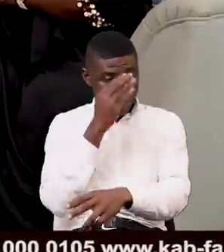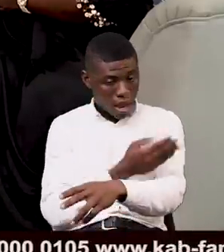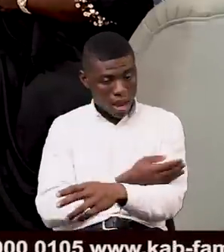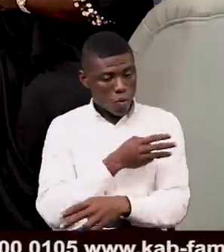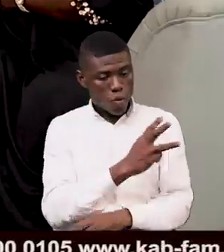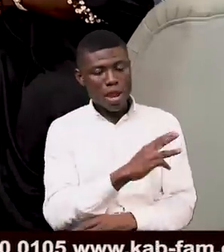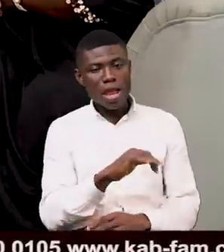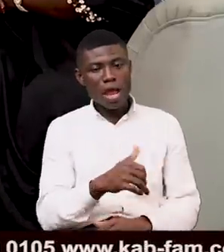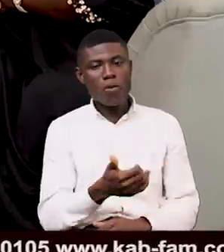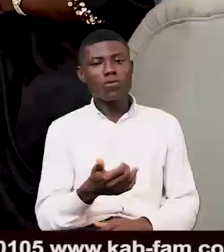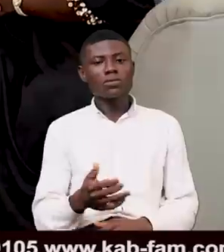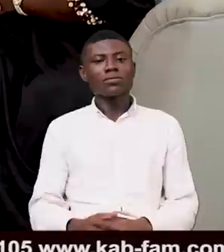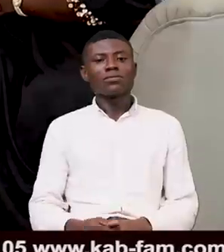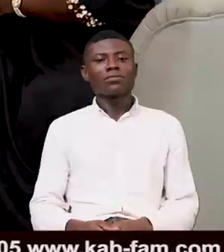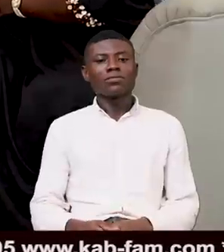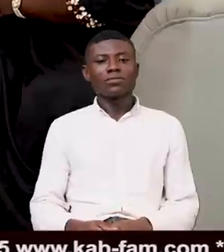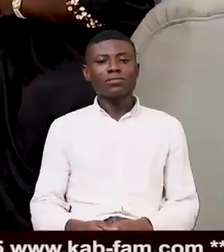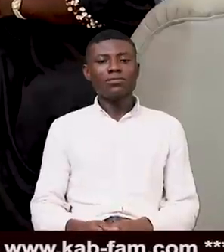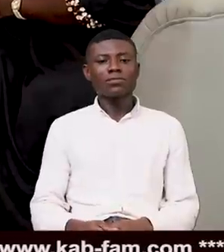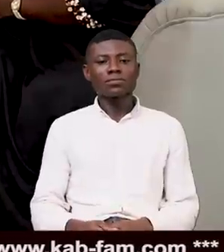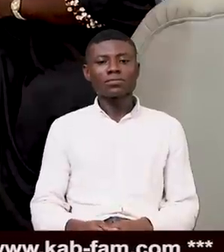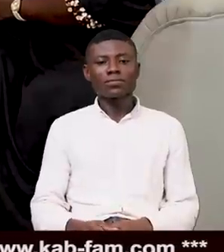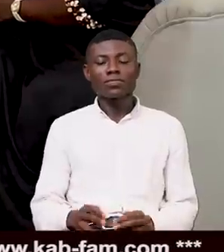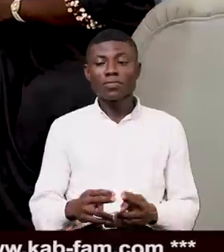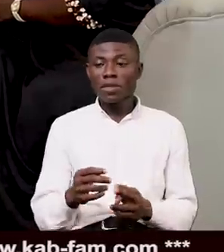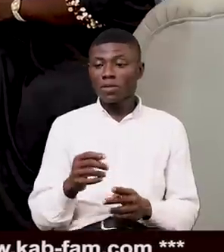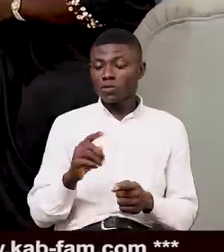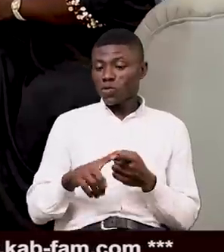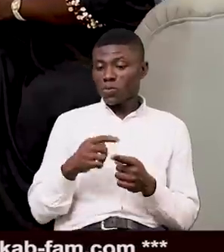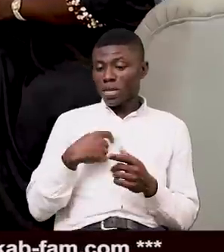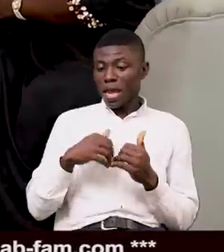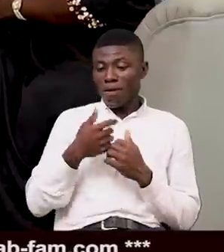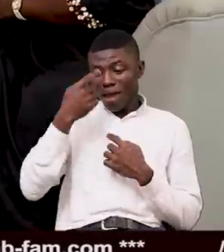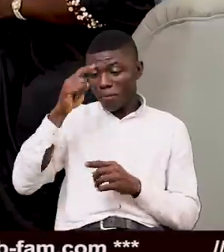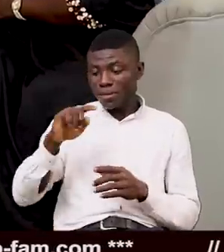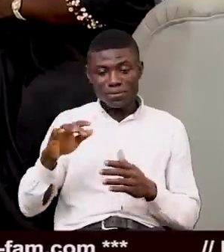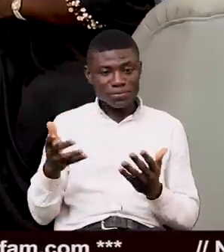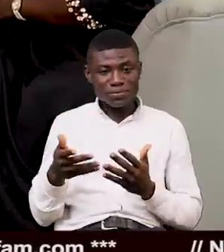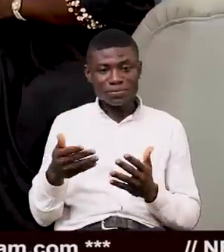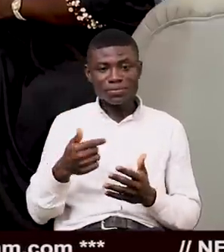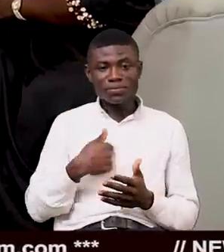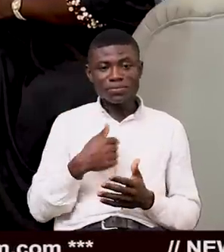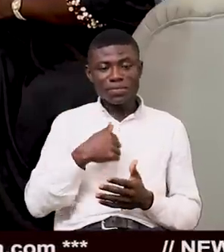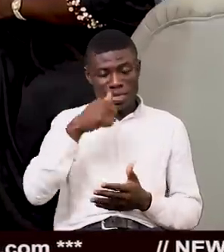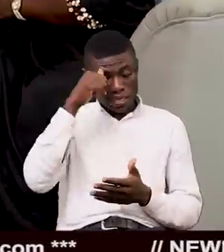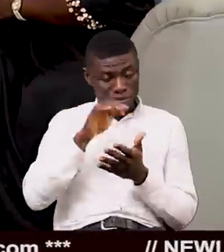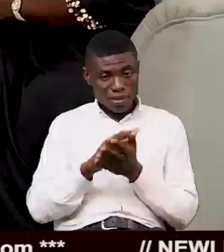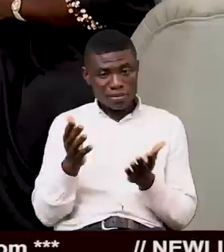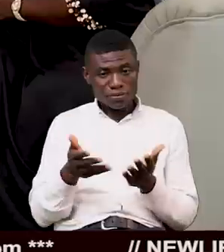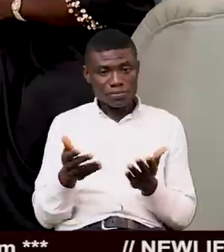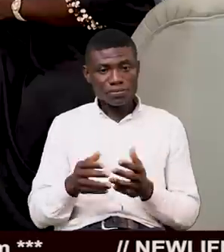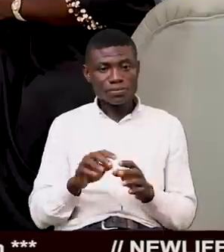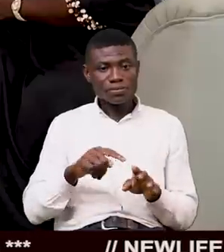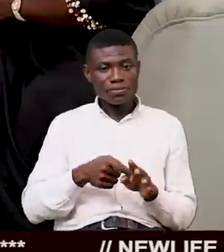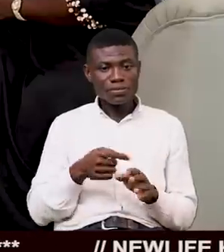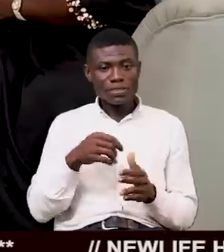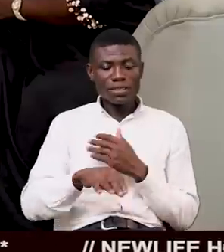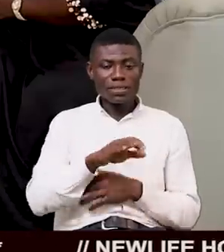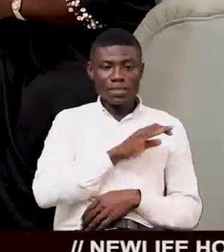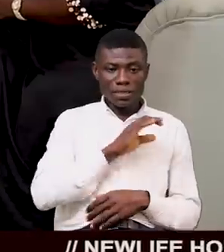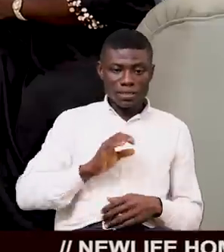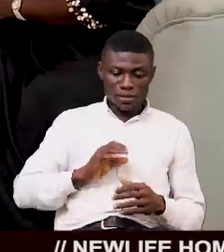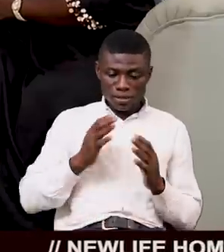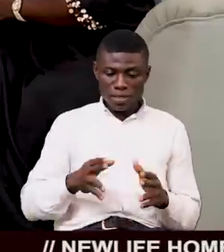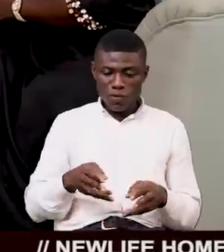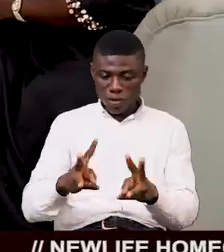Awu. Me say me me de ni de. My husband te hey. Je say e shaase e Christopher de